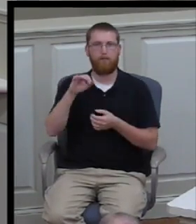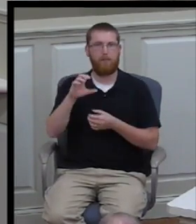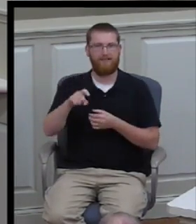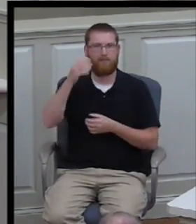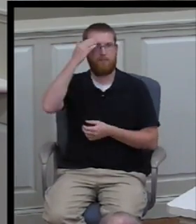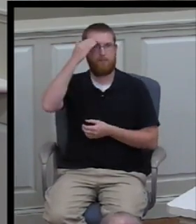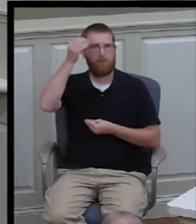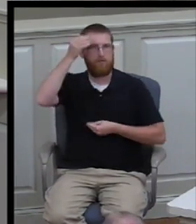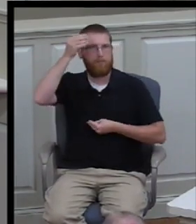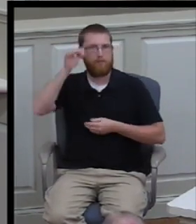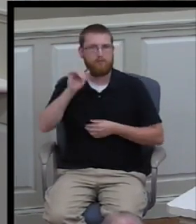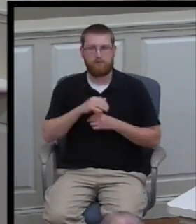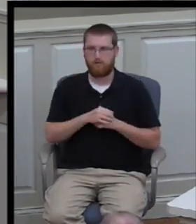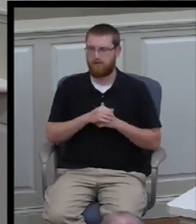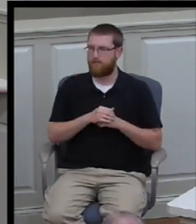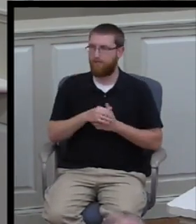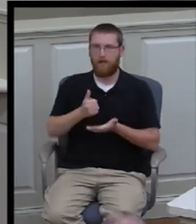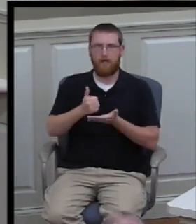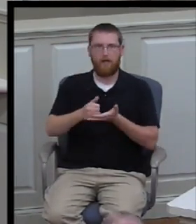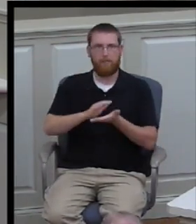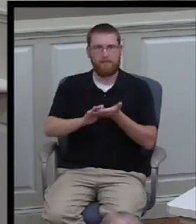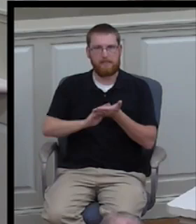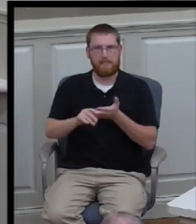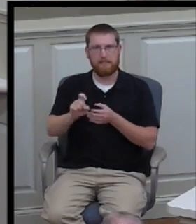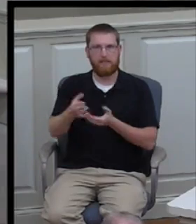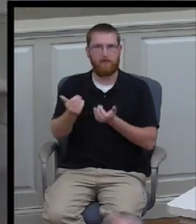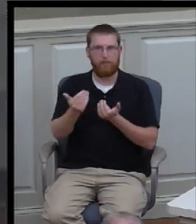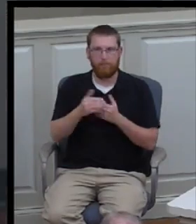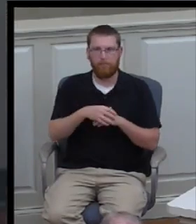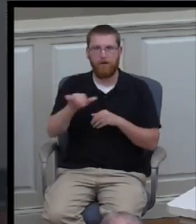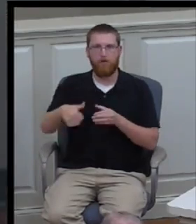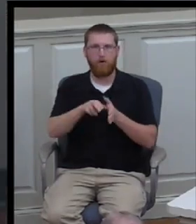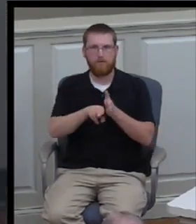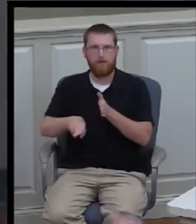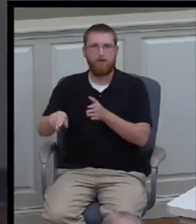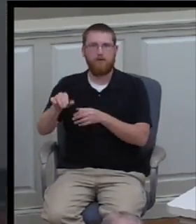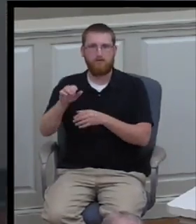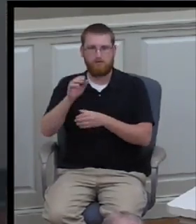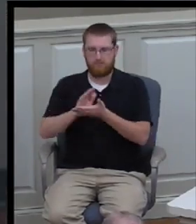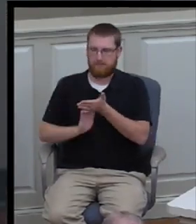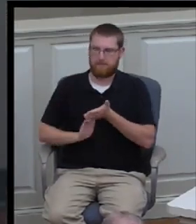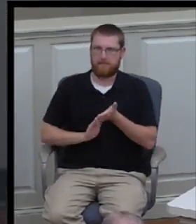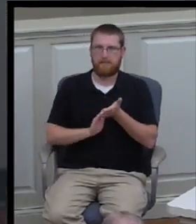that we need some help too Yes, sir. for other cemeteries in the area. Mr. Scott, I'm assuming since this is a